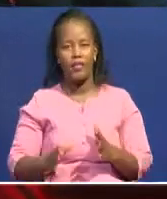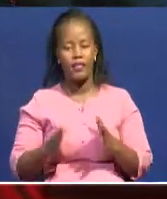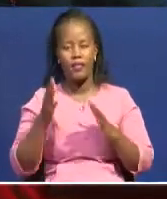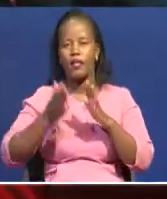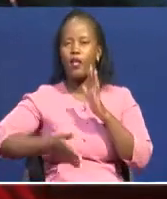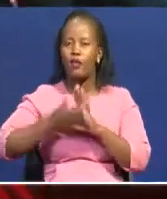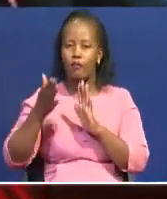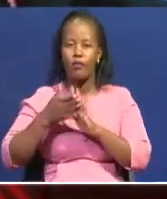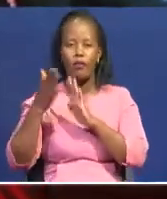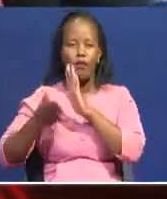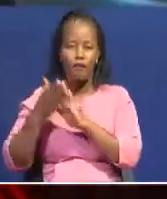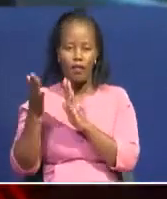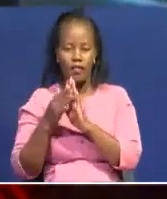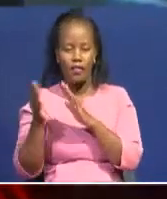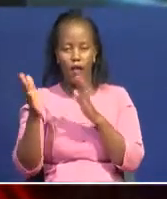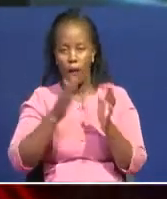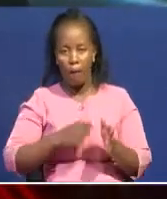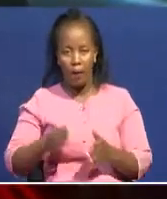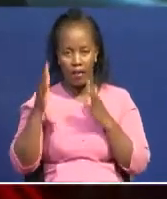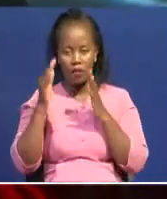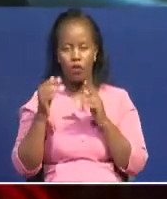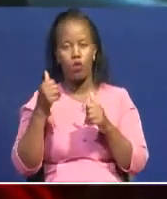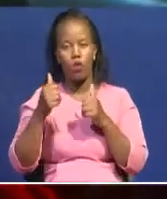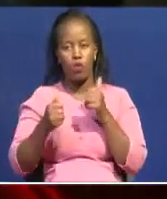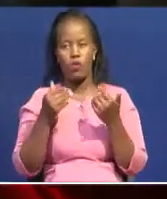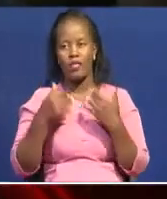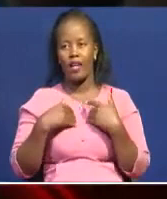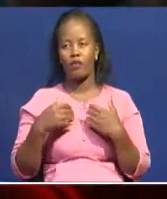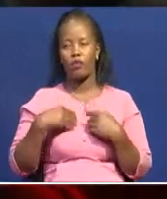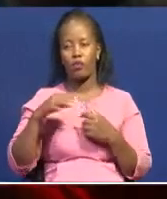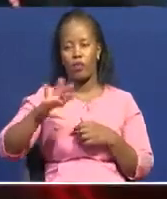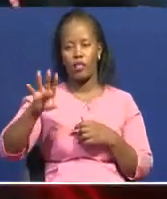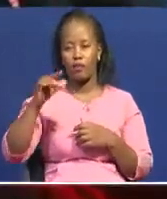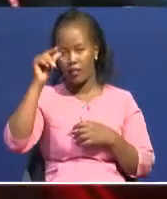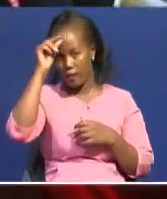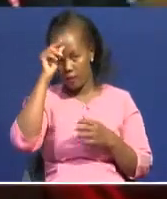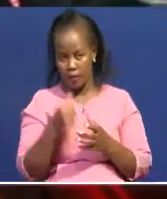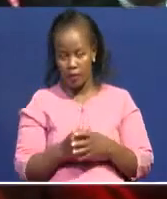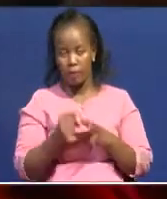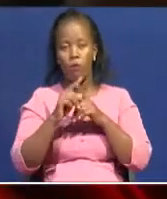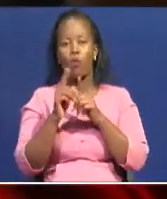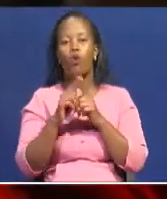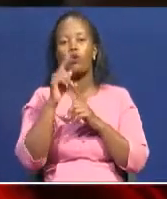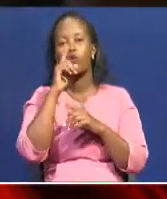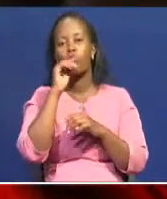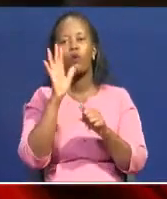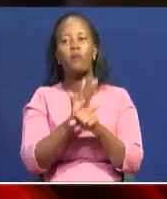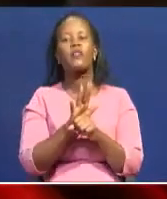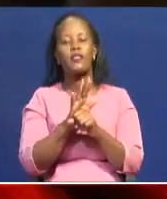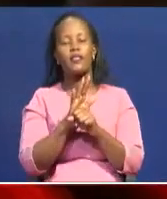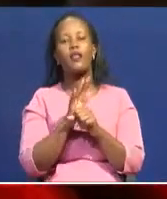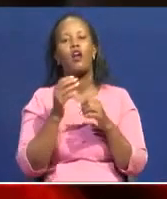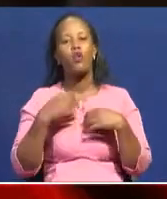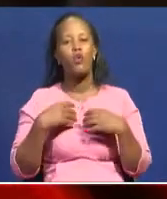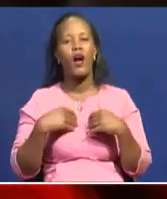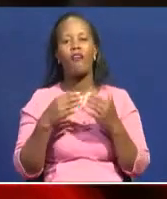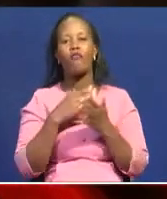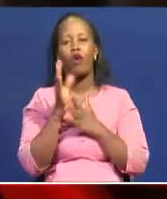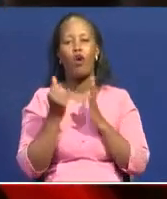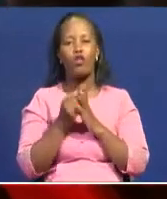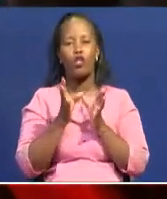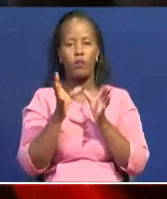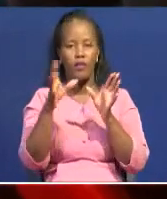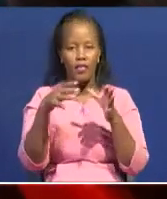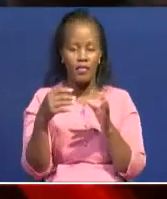the process of handing over the park to the county government. They pledged to rally the community to address